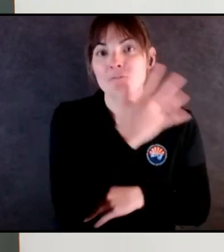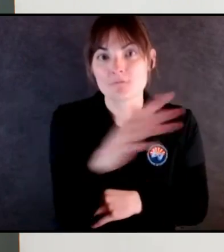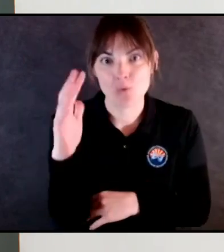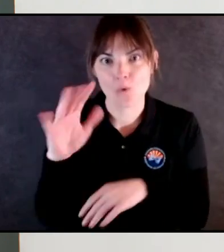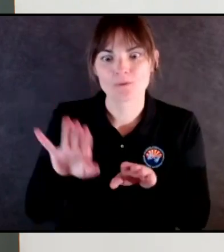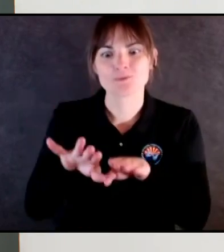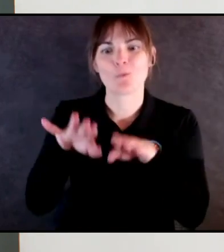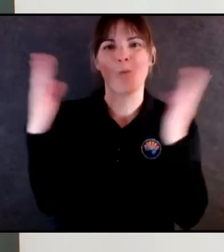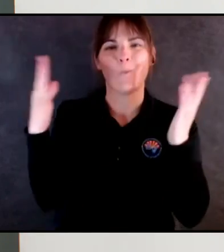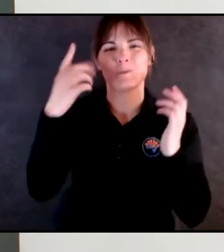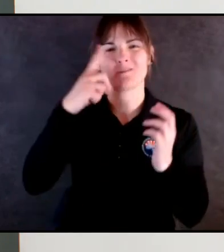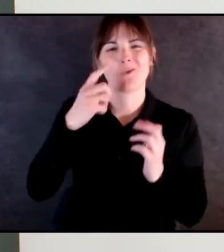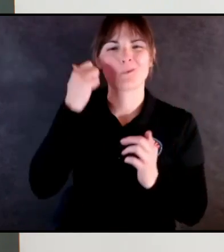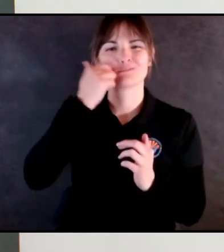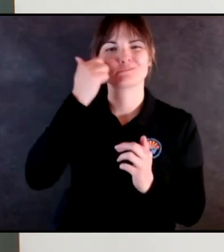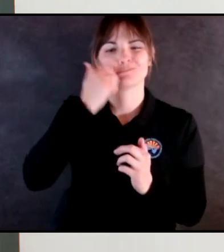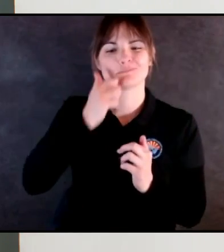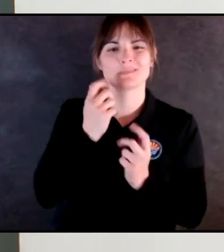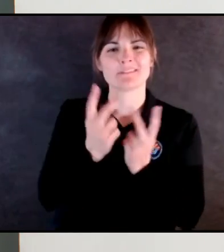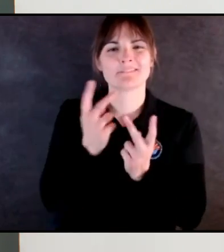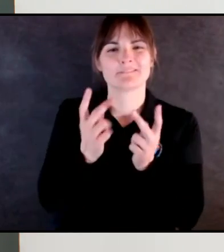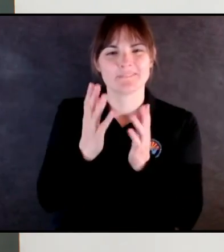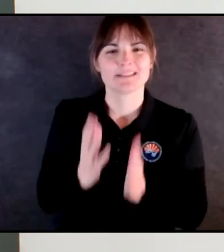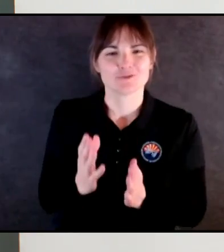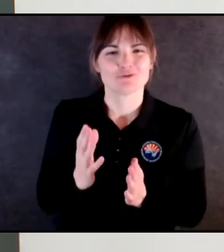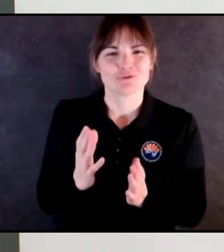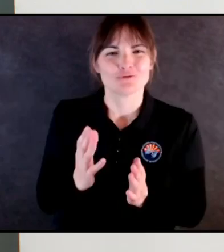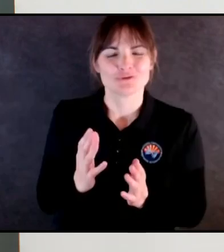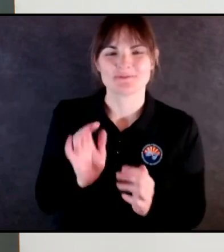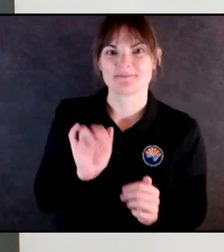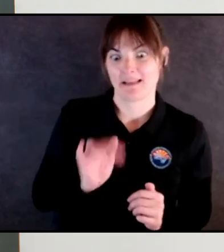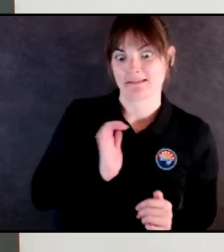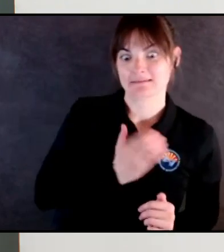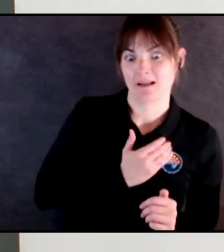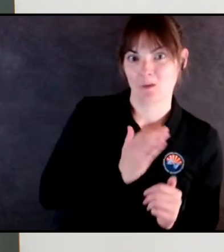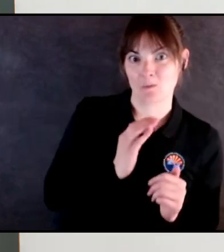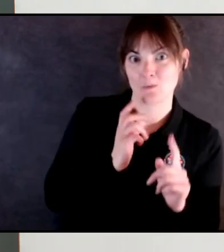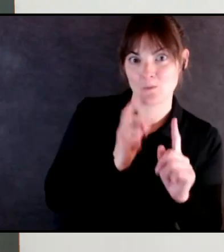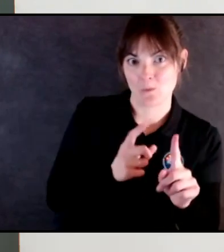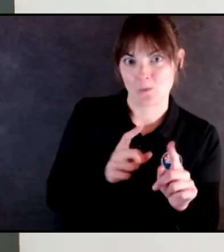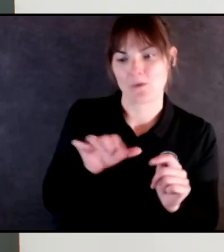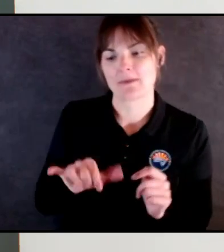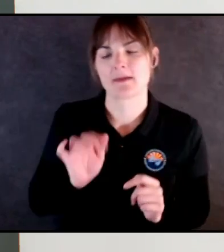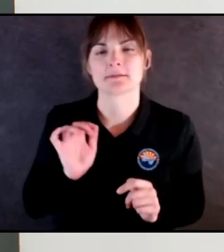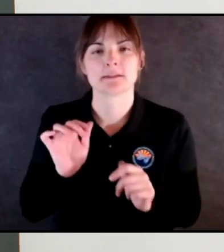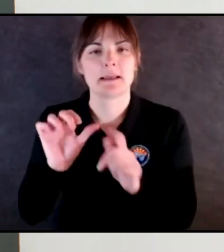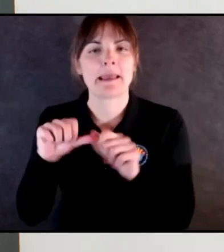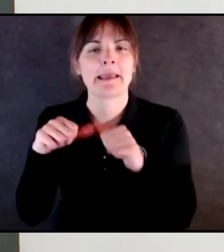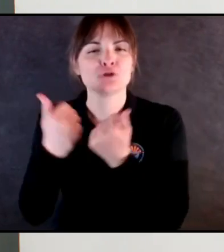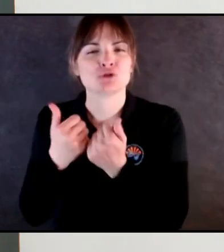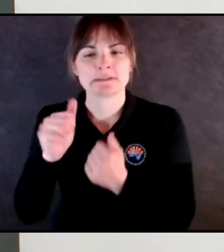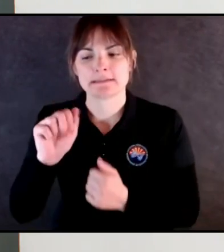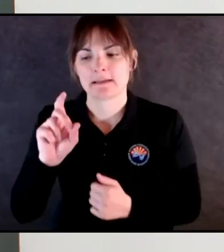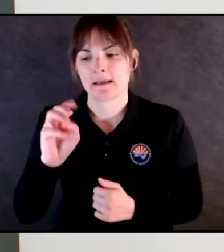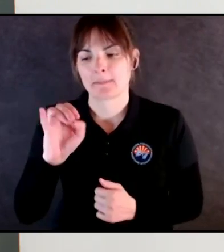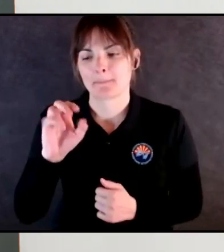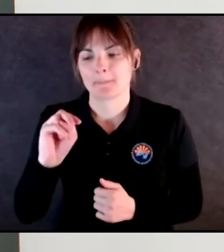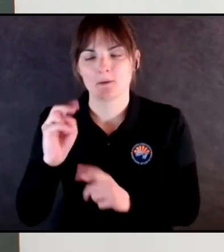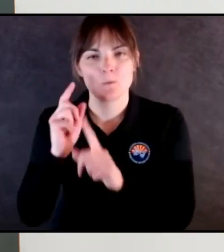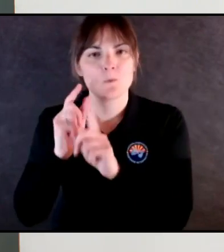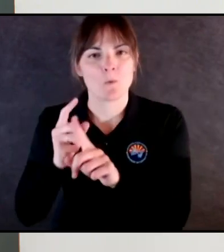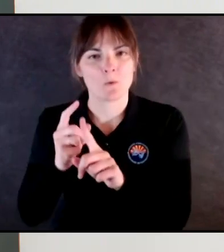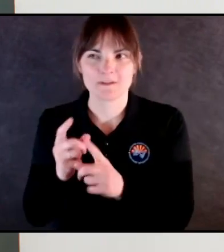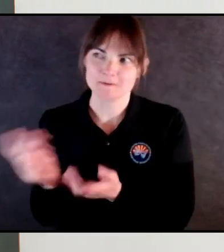the agency administrator's goal, is to get folks back in, and we'll do what we can to